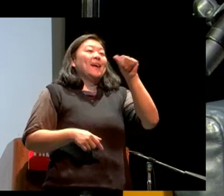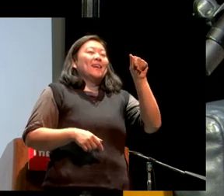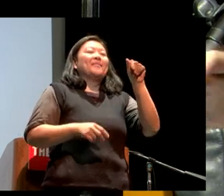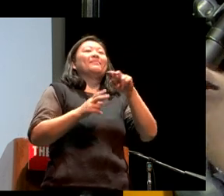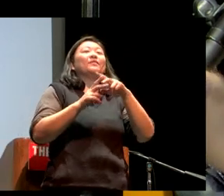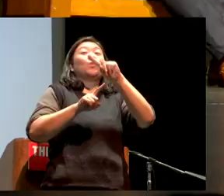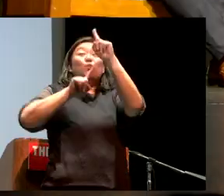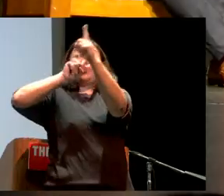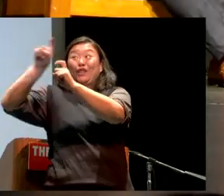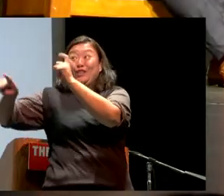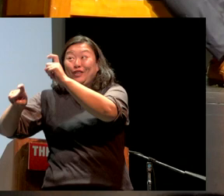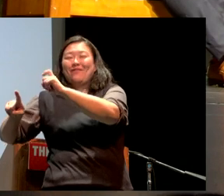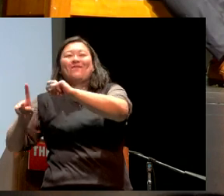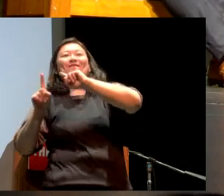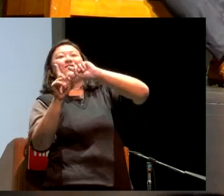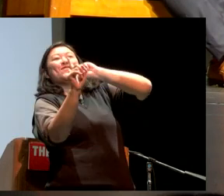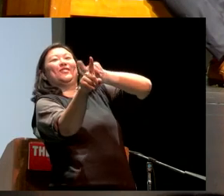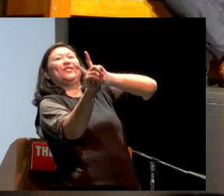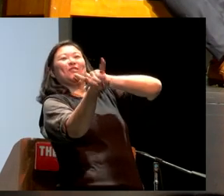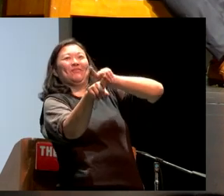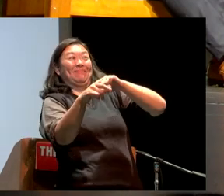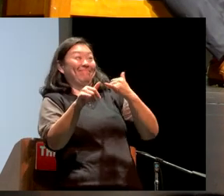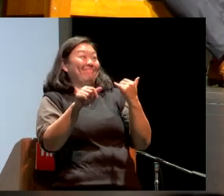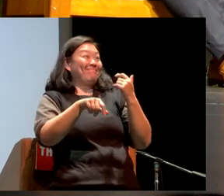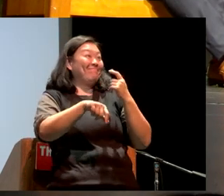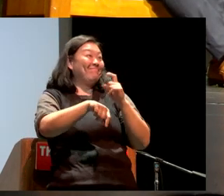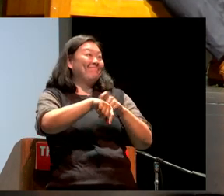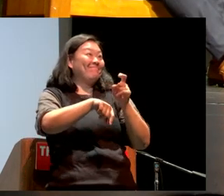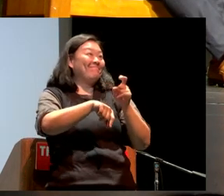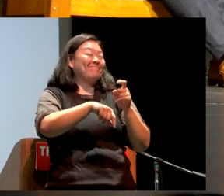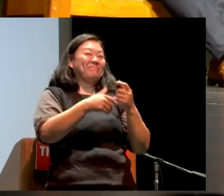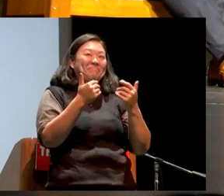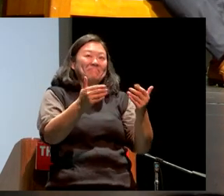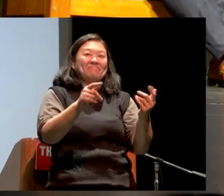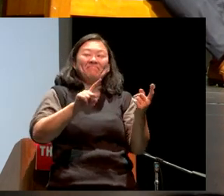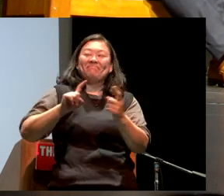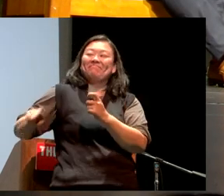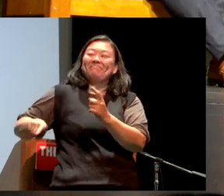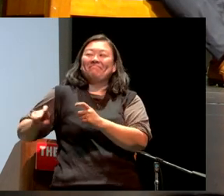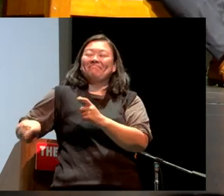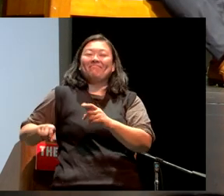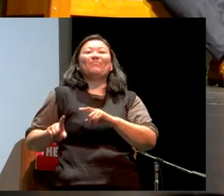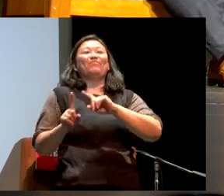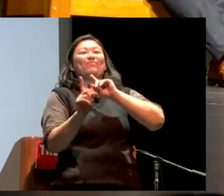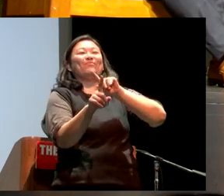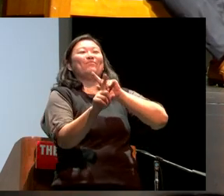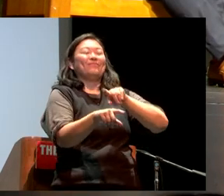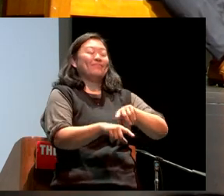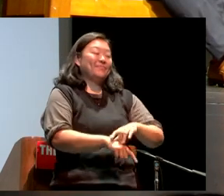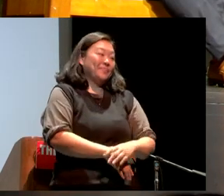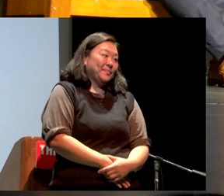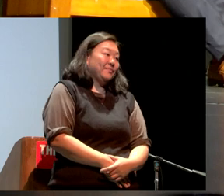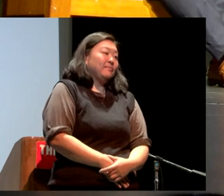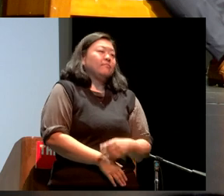is this a question here? Go for it. As artists, creatives, or people who